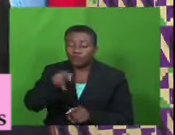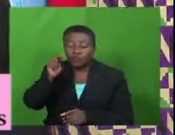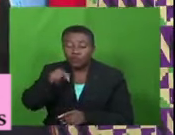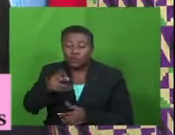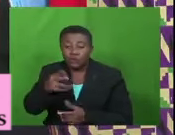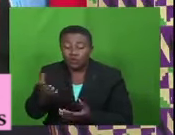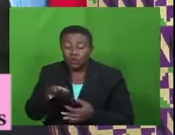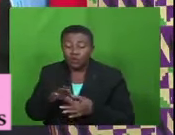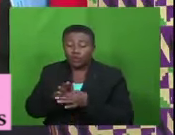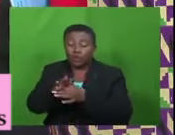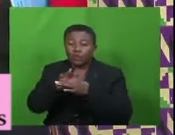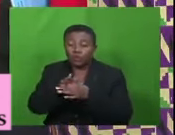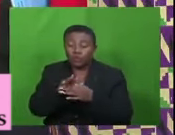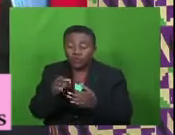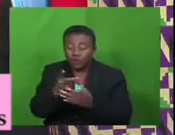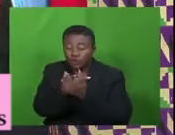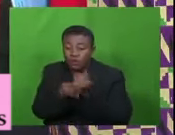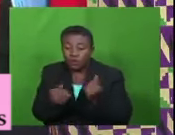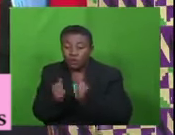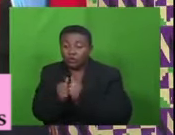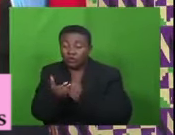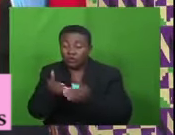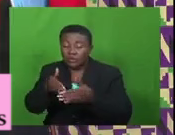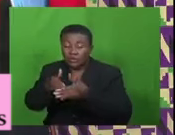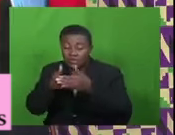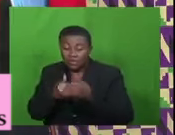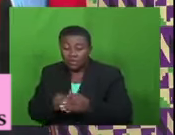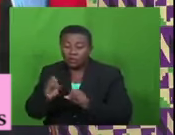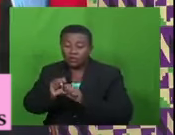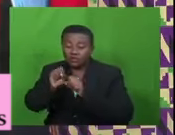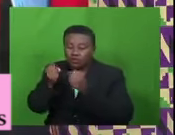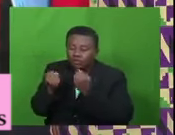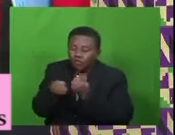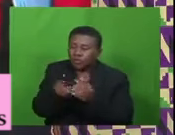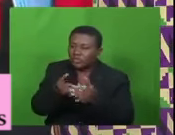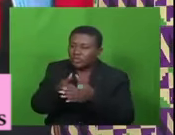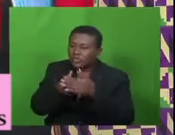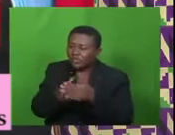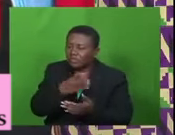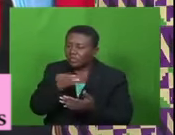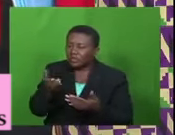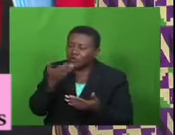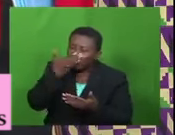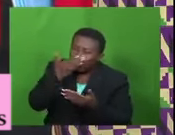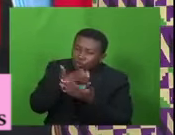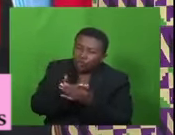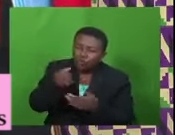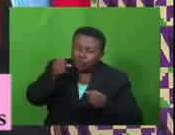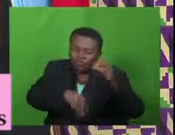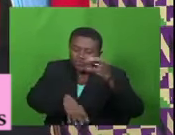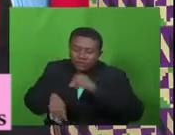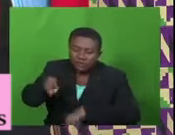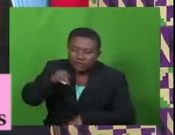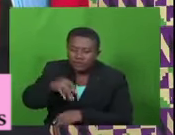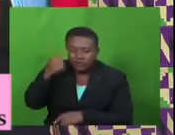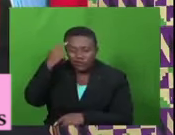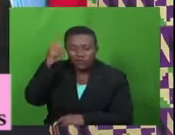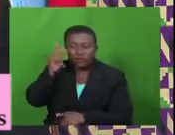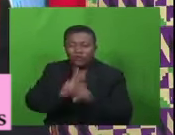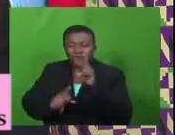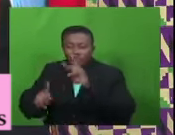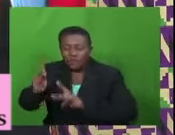leadership, social cohesion, and deep investments in core capabilities of people, firms,